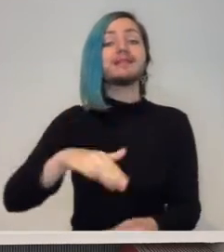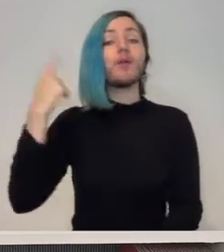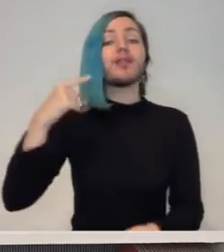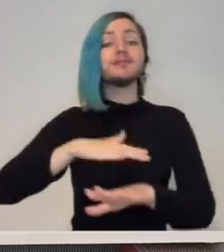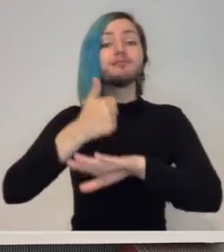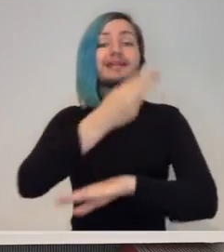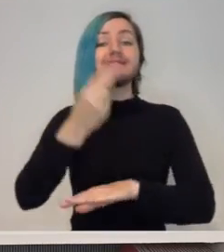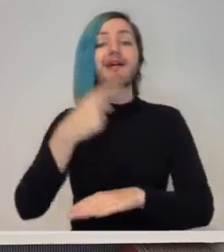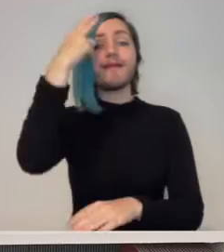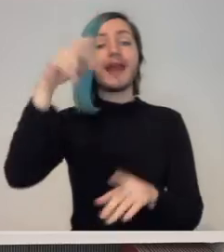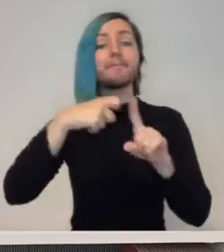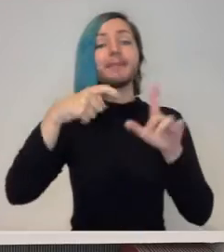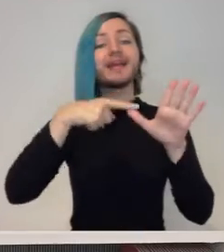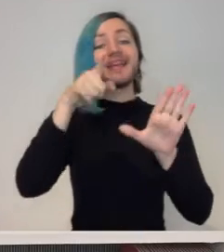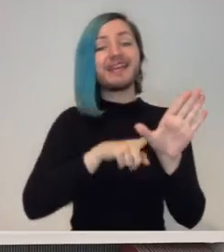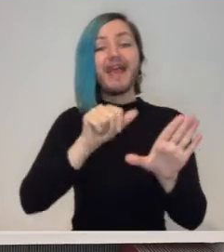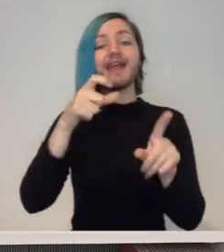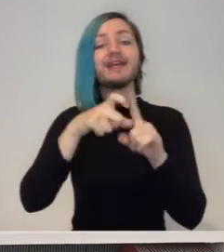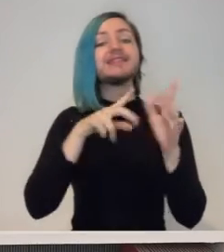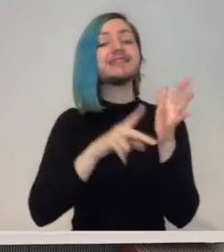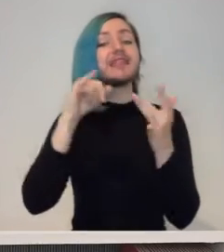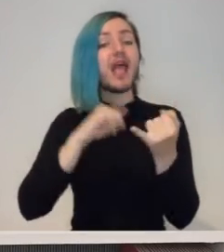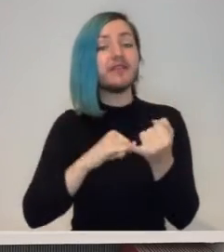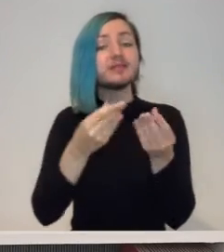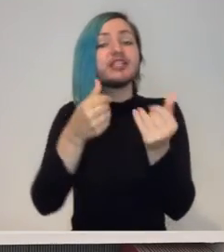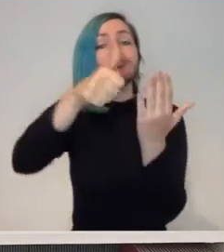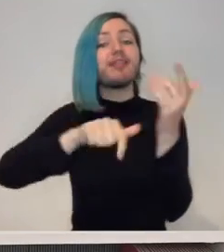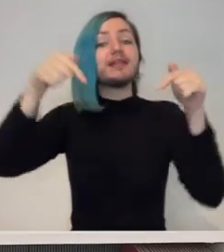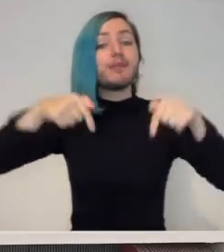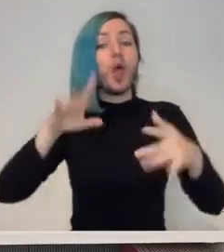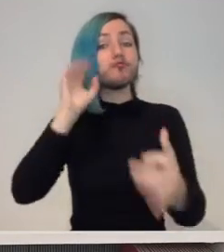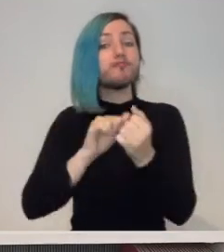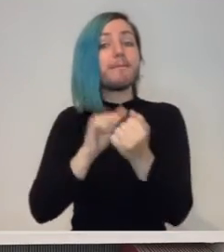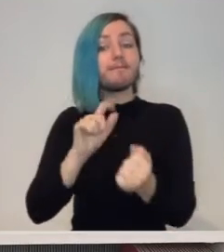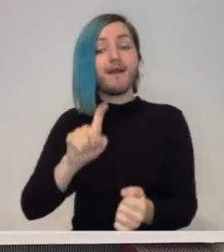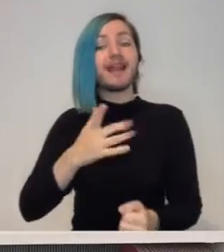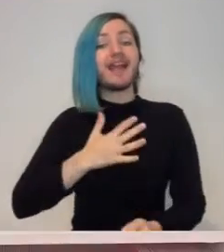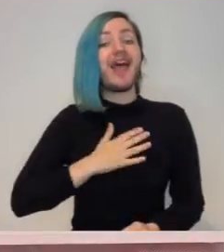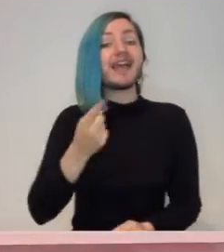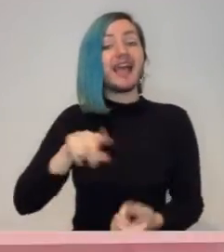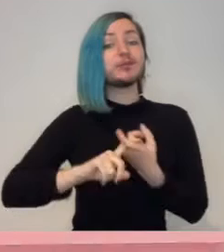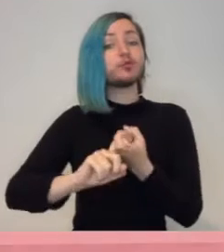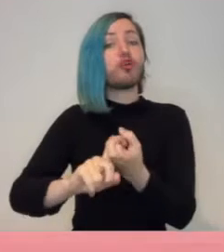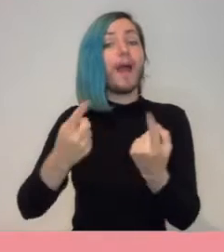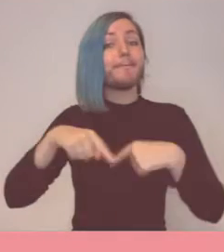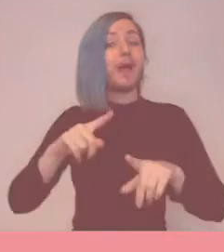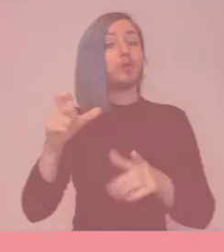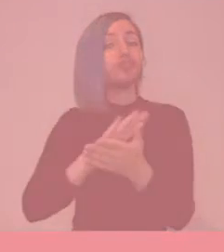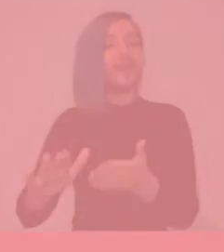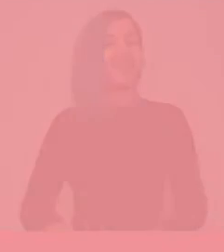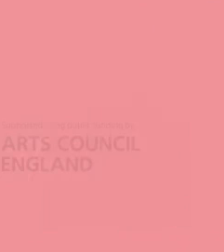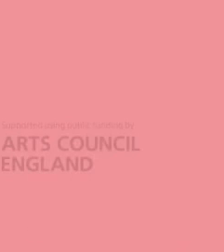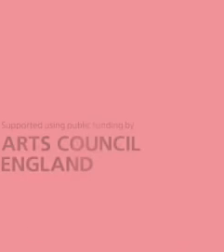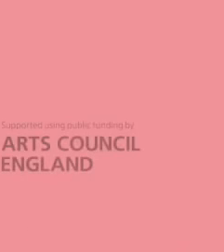Kay Davis. You'll find all the materials that you'll need listed below, and don't forget to hit like and subscribe to our channel.